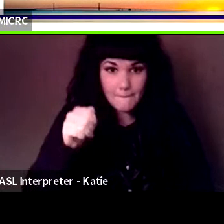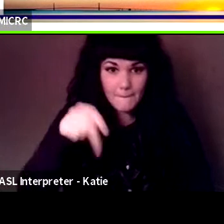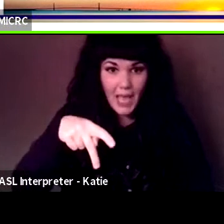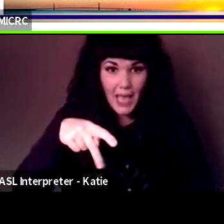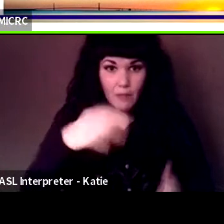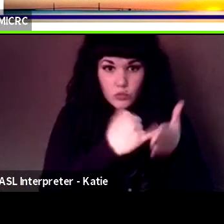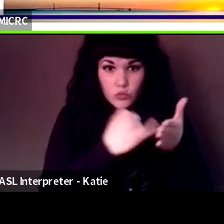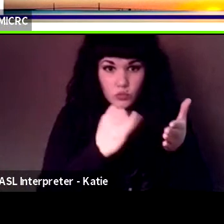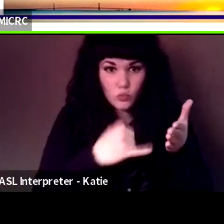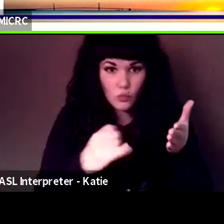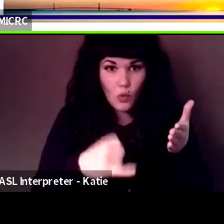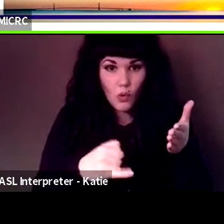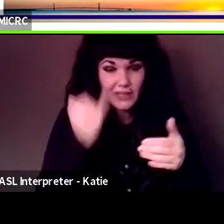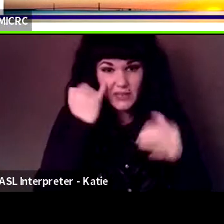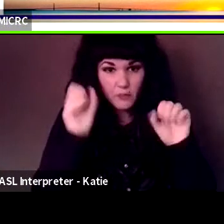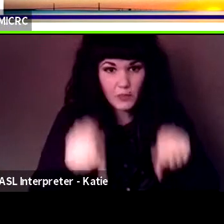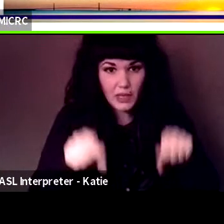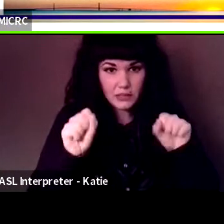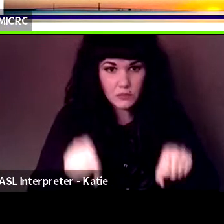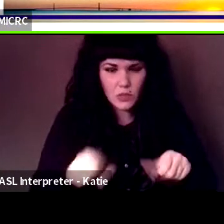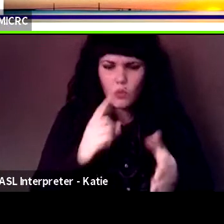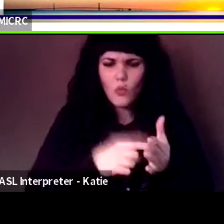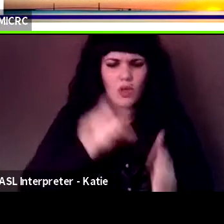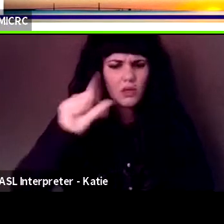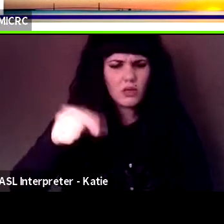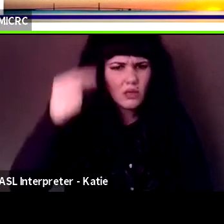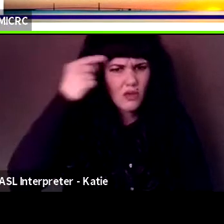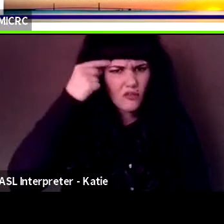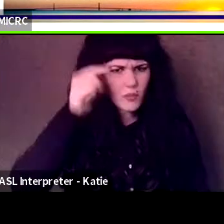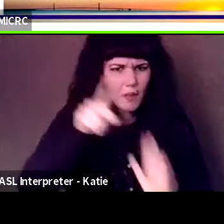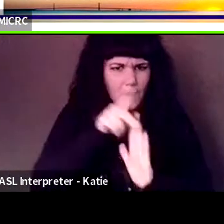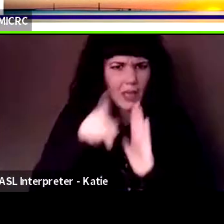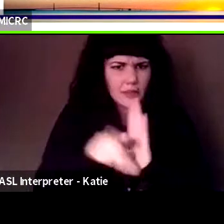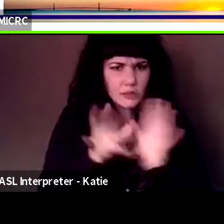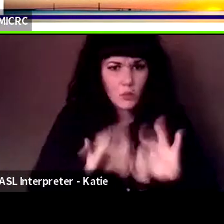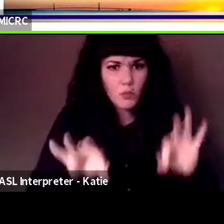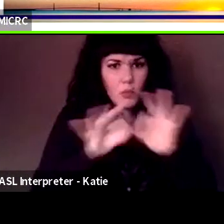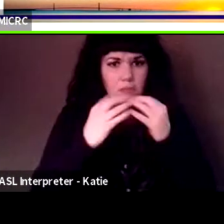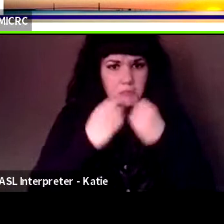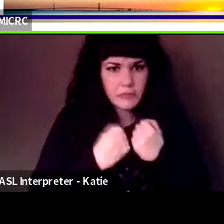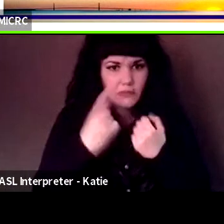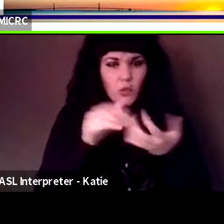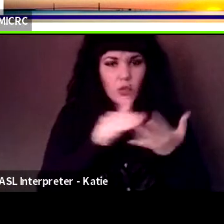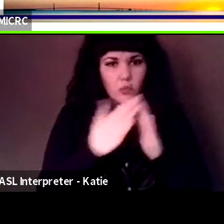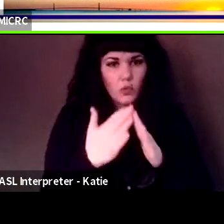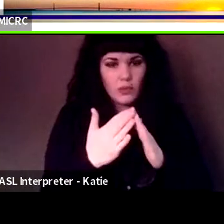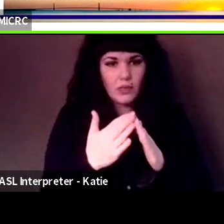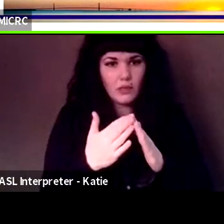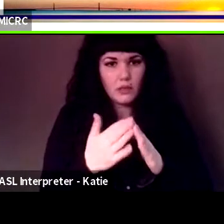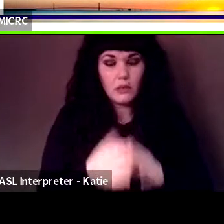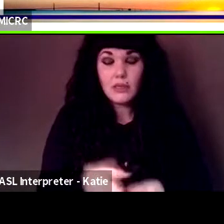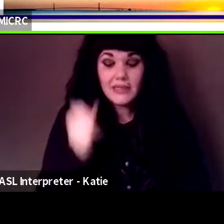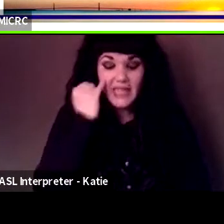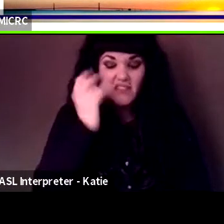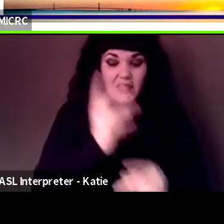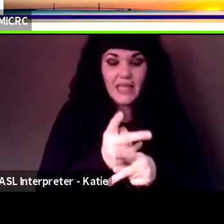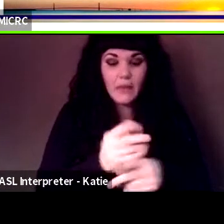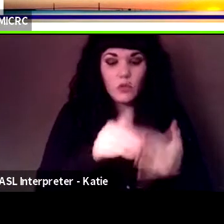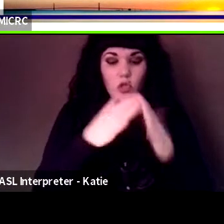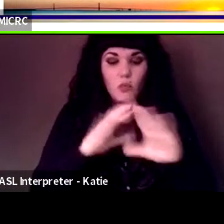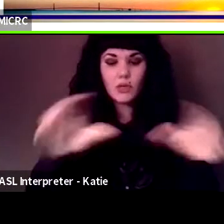governmental policies are important for your community? How would keeping your community together enhance the quality of